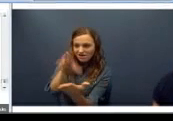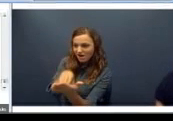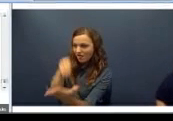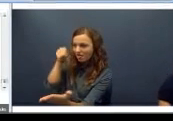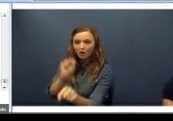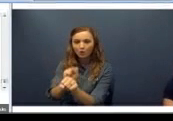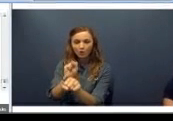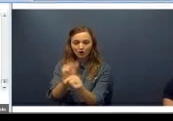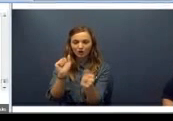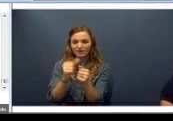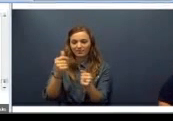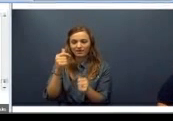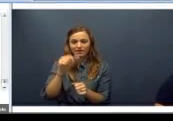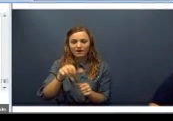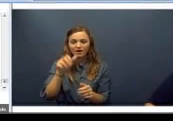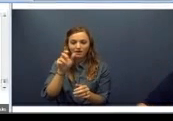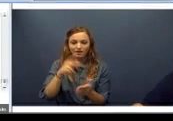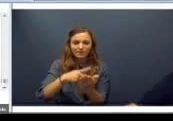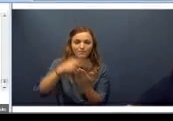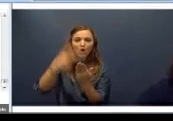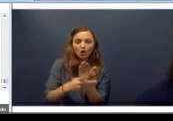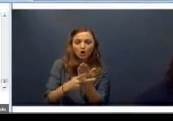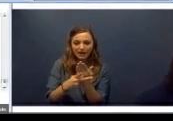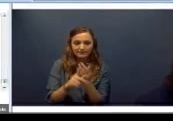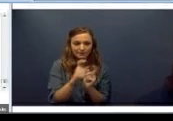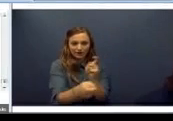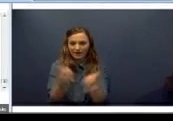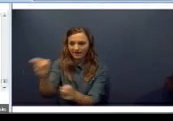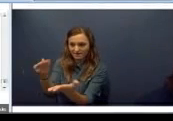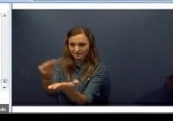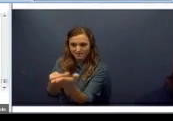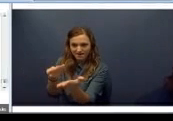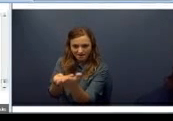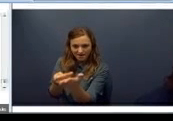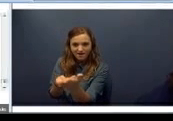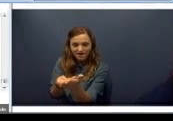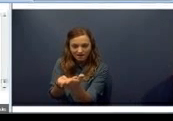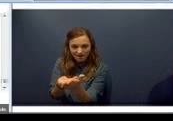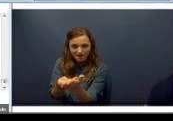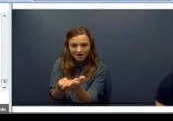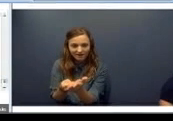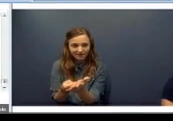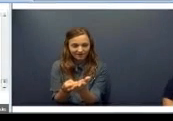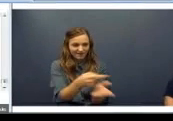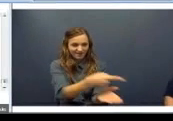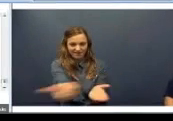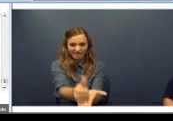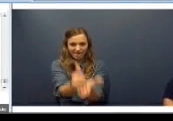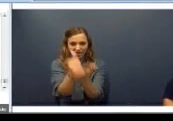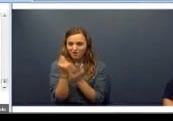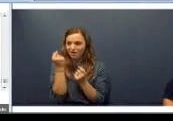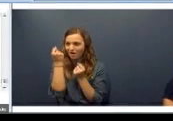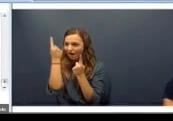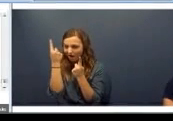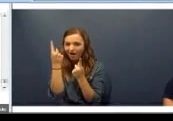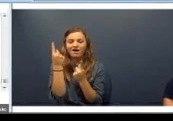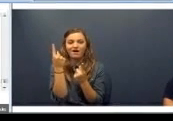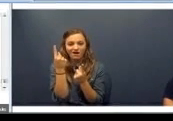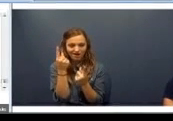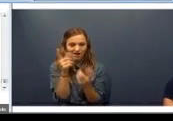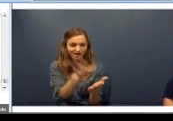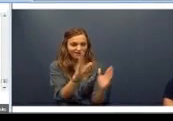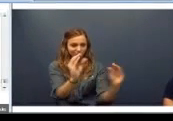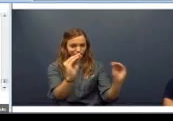we work with our grantees in terms of understanding and learning